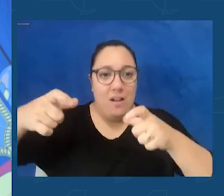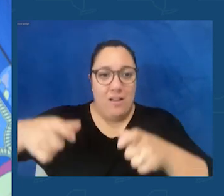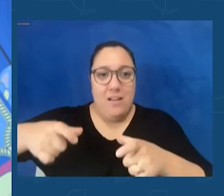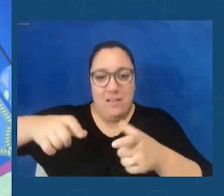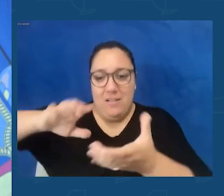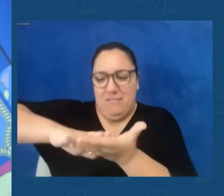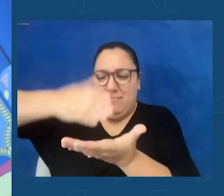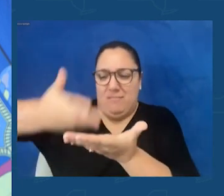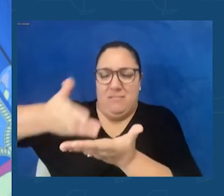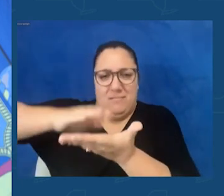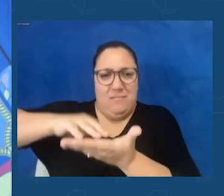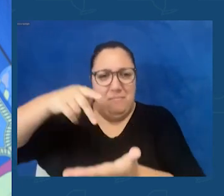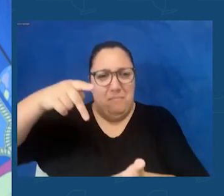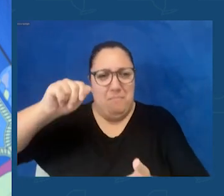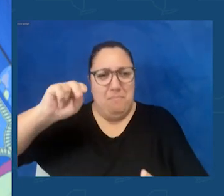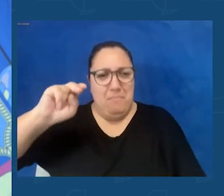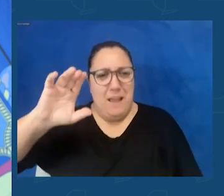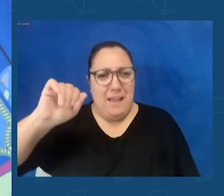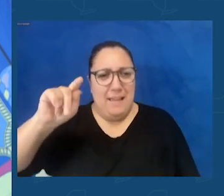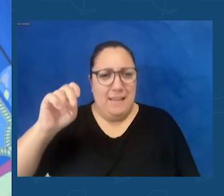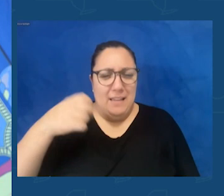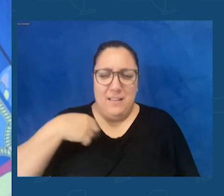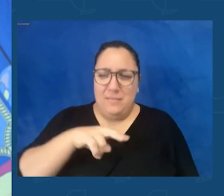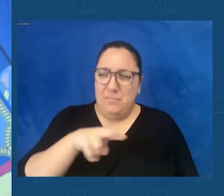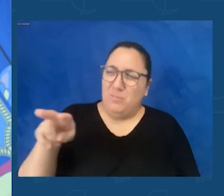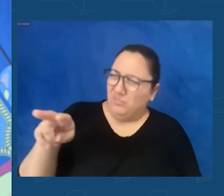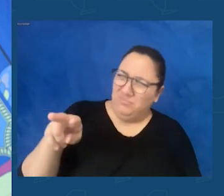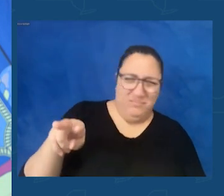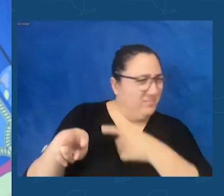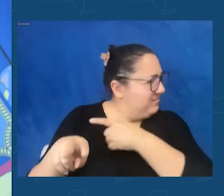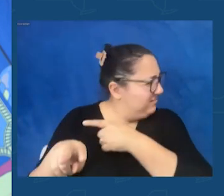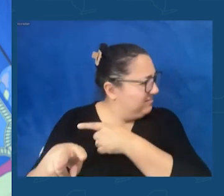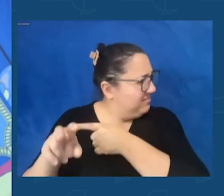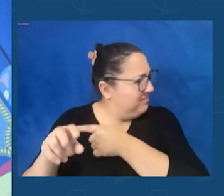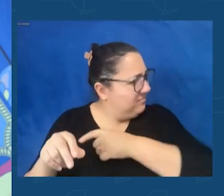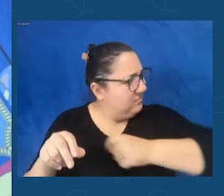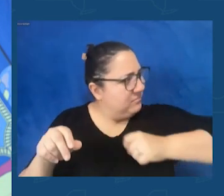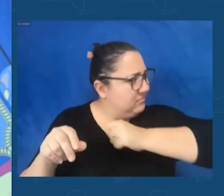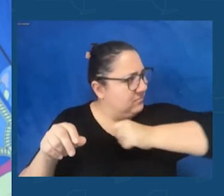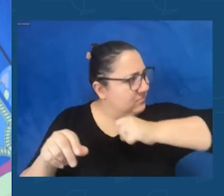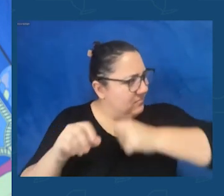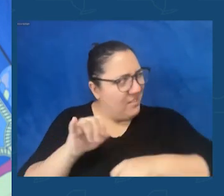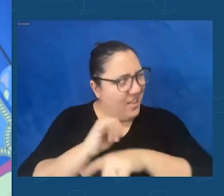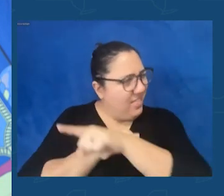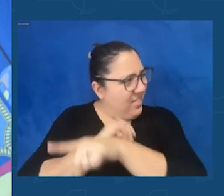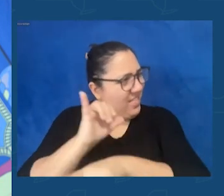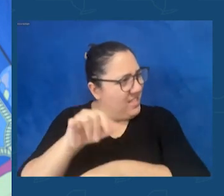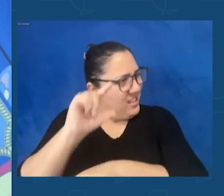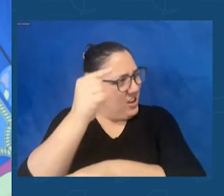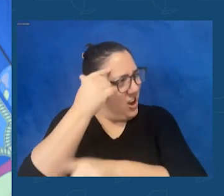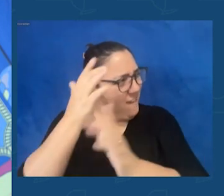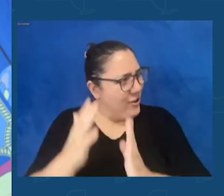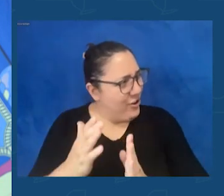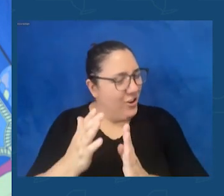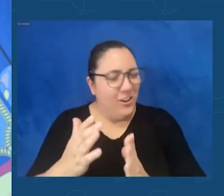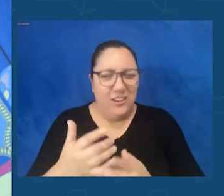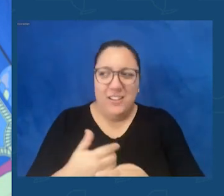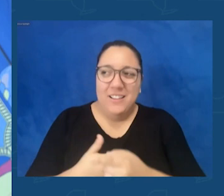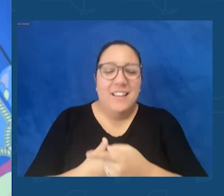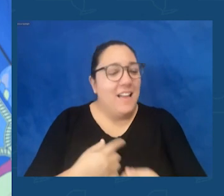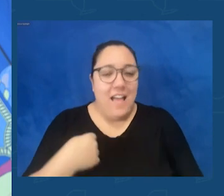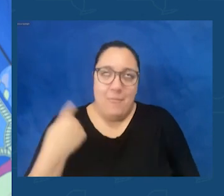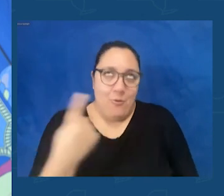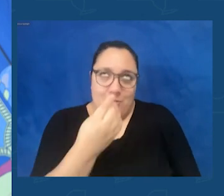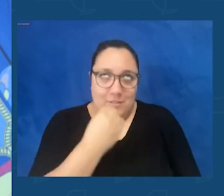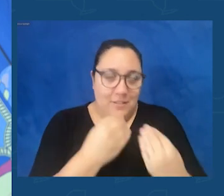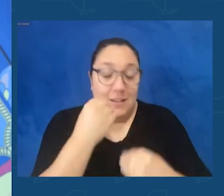eating? Yeah, she's always eating something. But I feel like I'm the state food tester, right? I mean, people ask me for